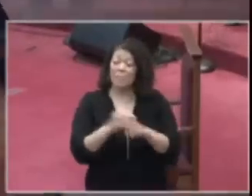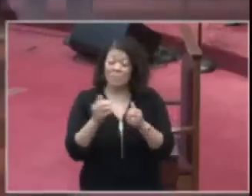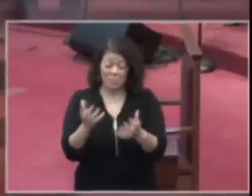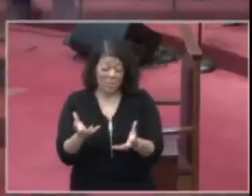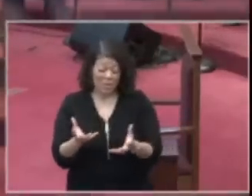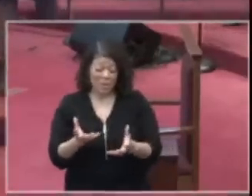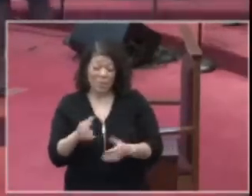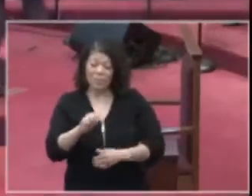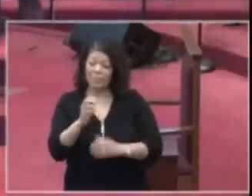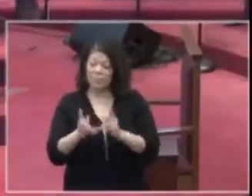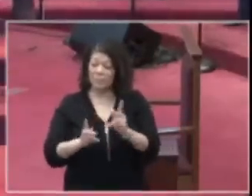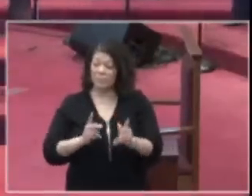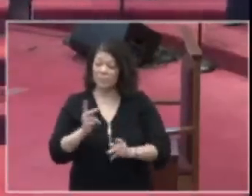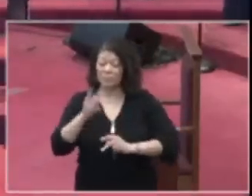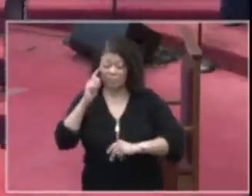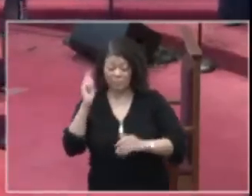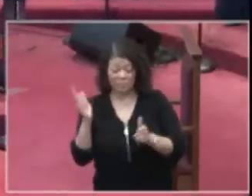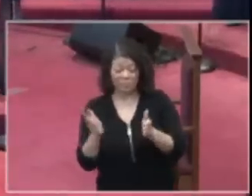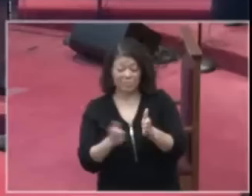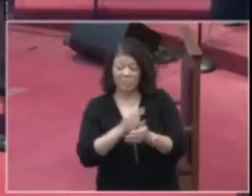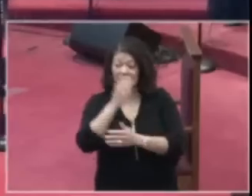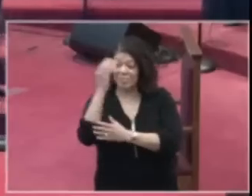Sing. I want to run